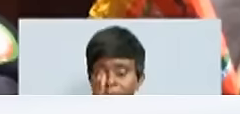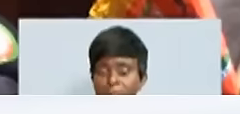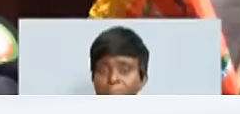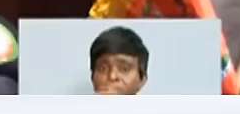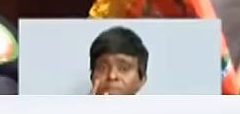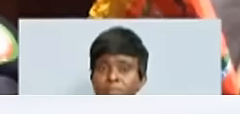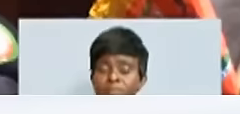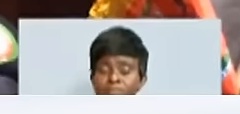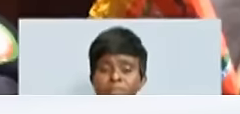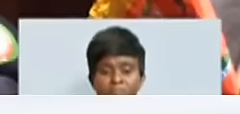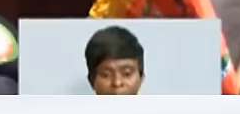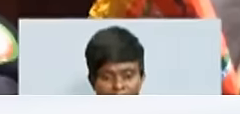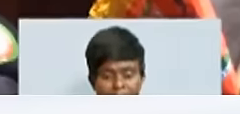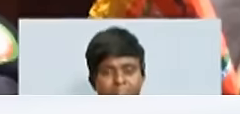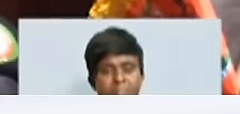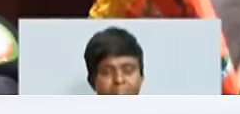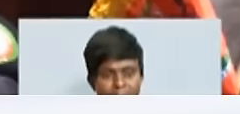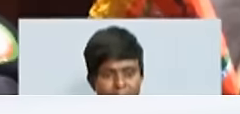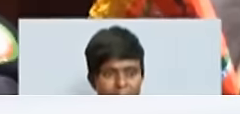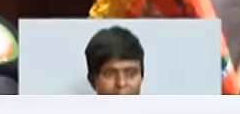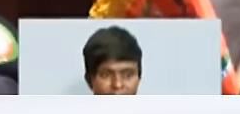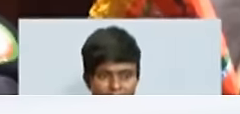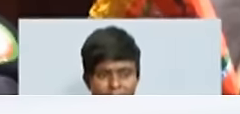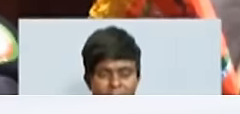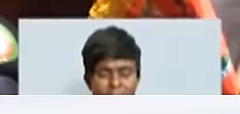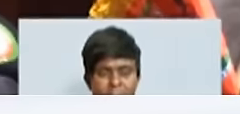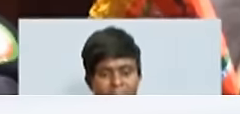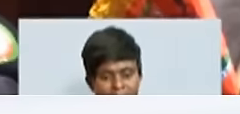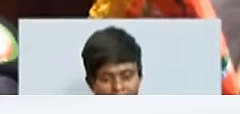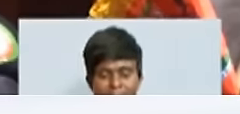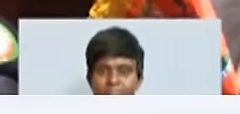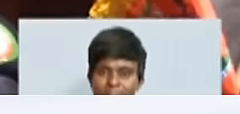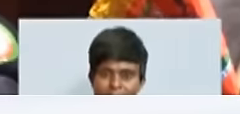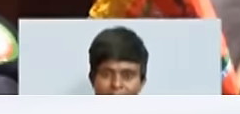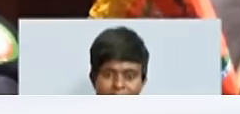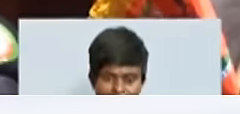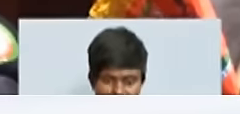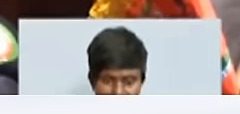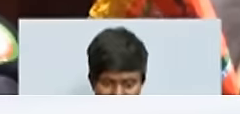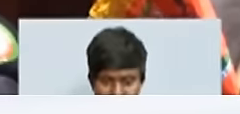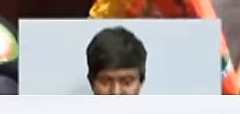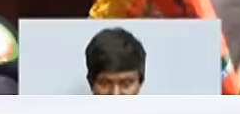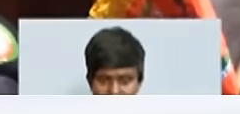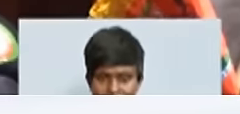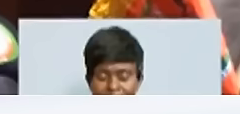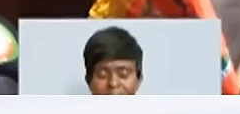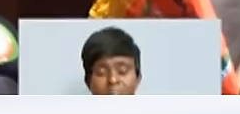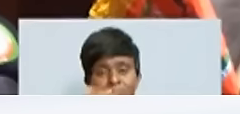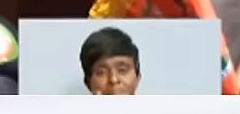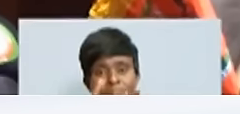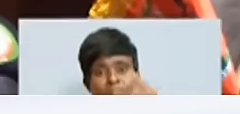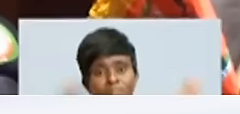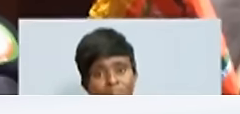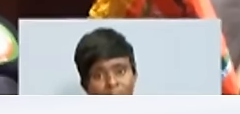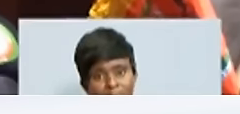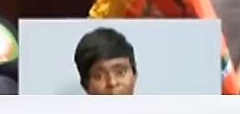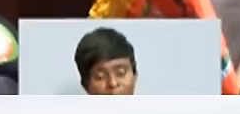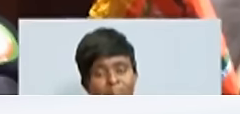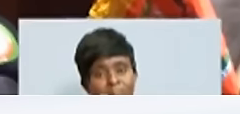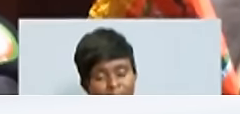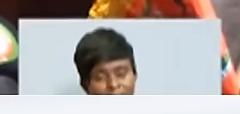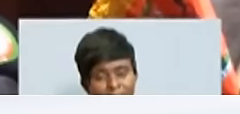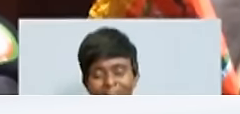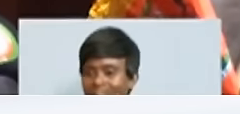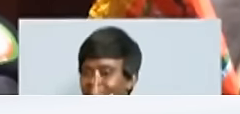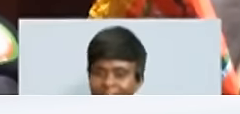Speaker, I ask this House that we walk together this path of promoting hard work and